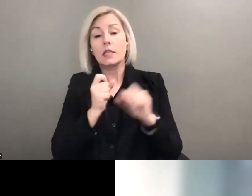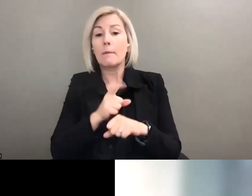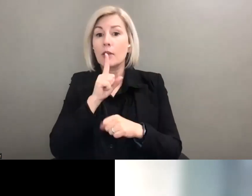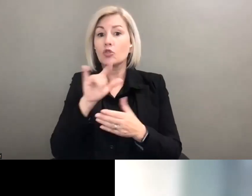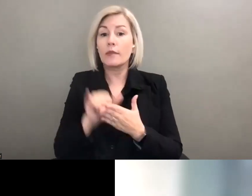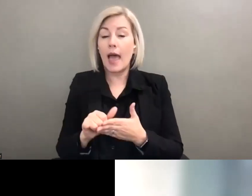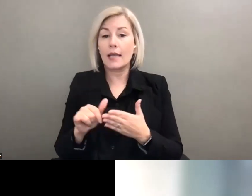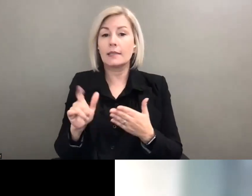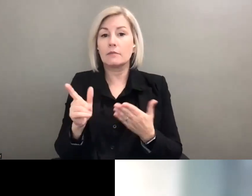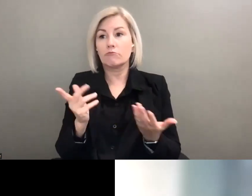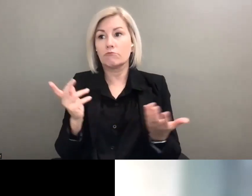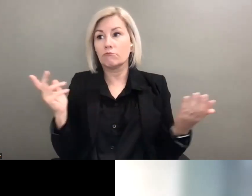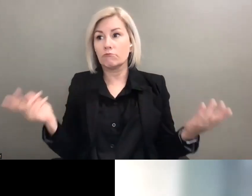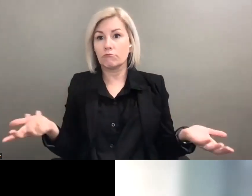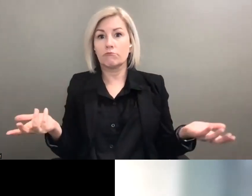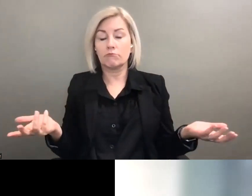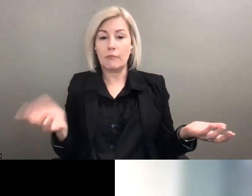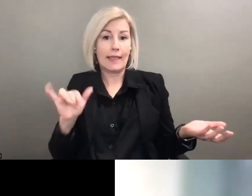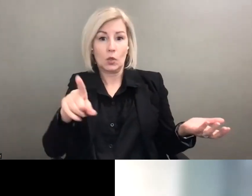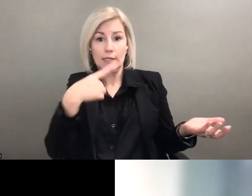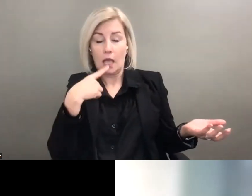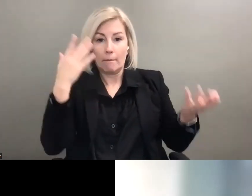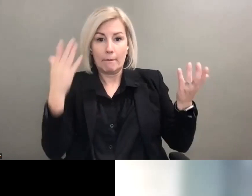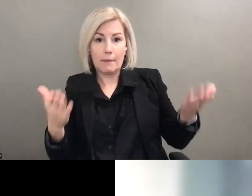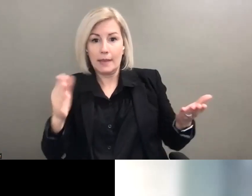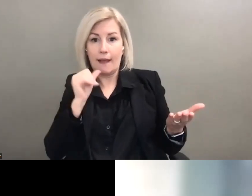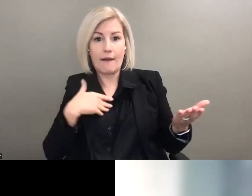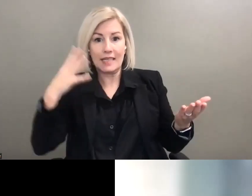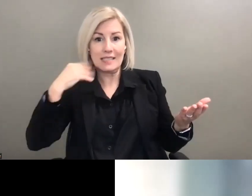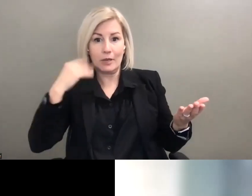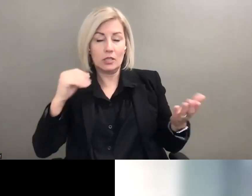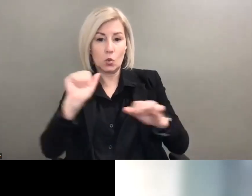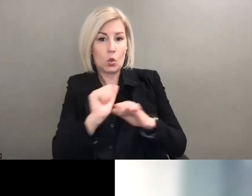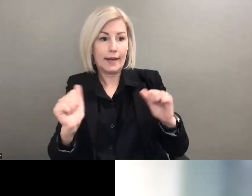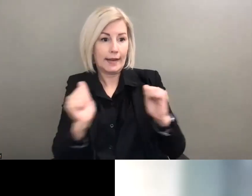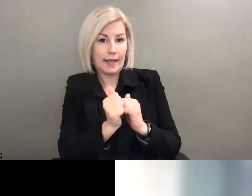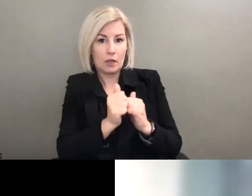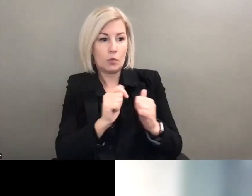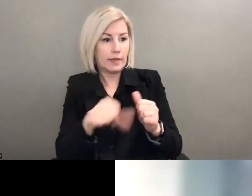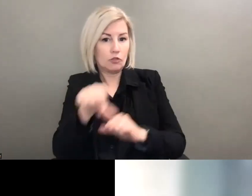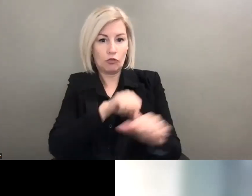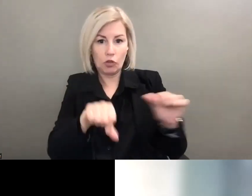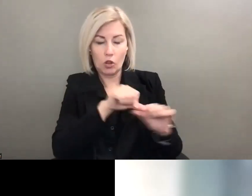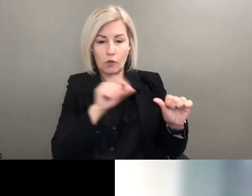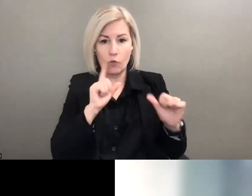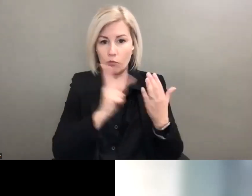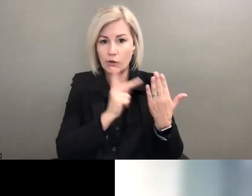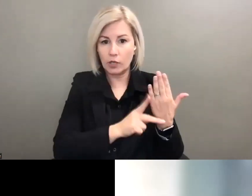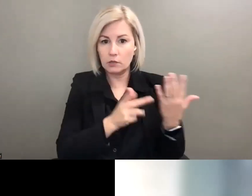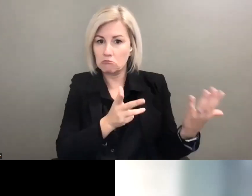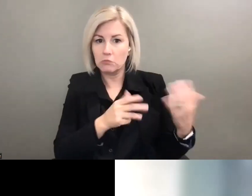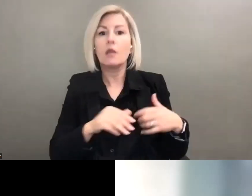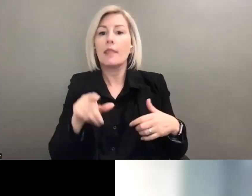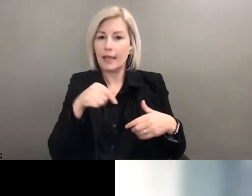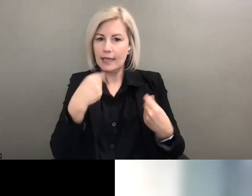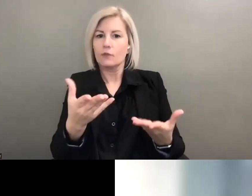who, as you say, may not have experience collaborating with one another for projects, have the